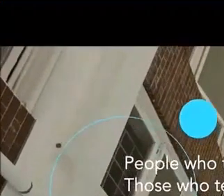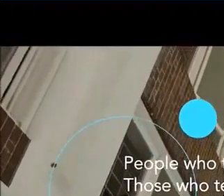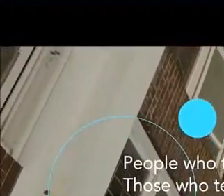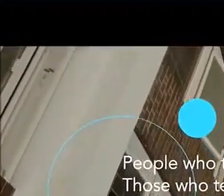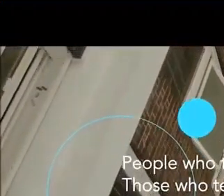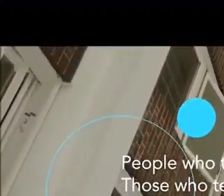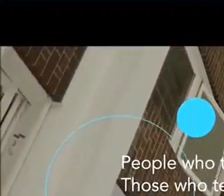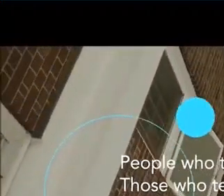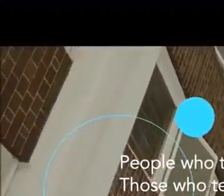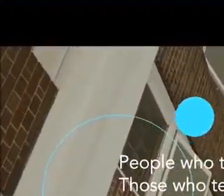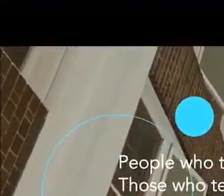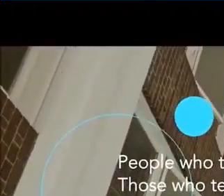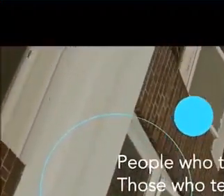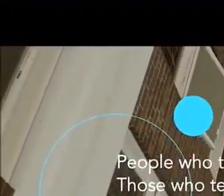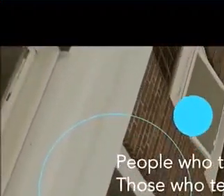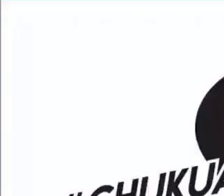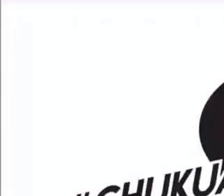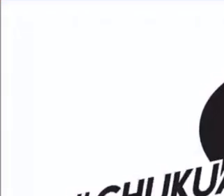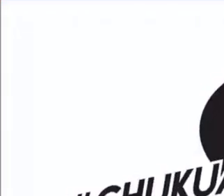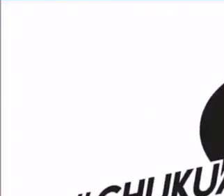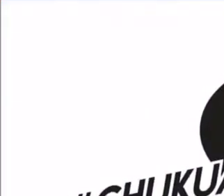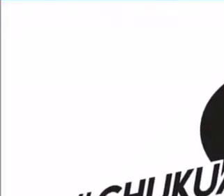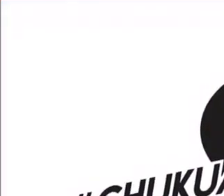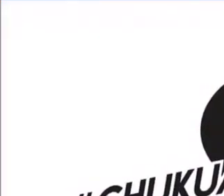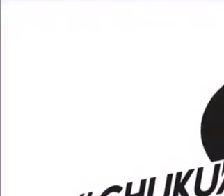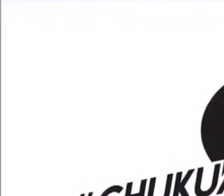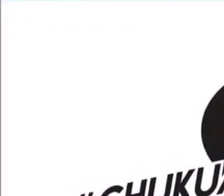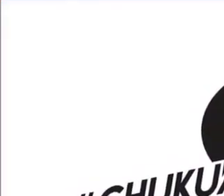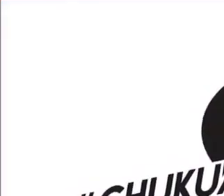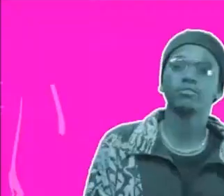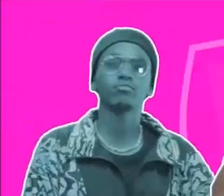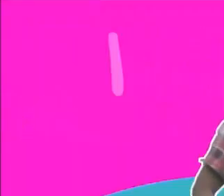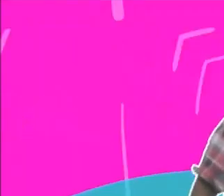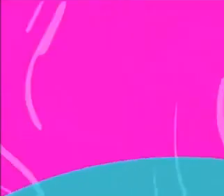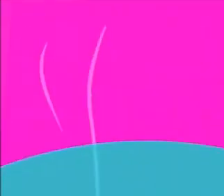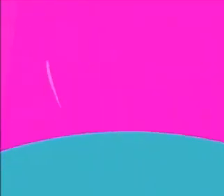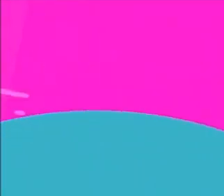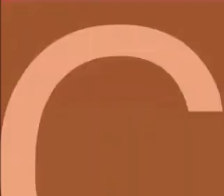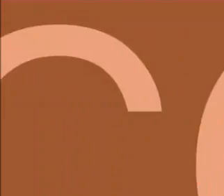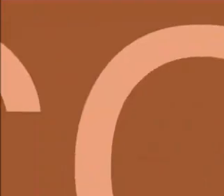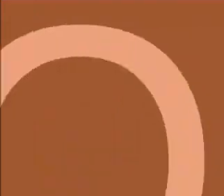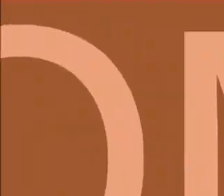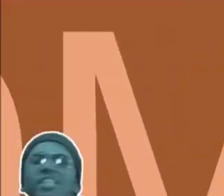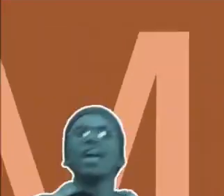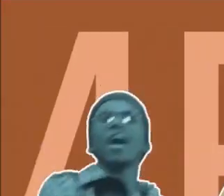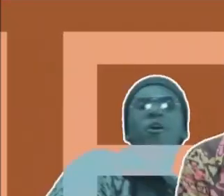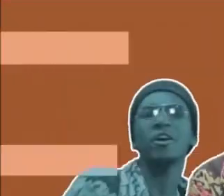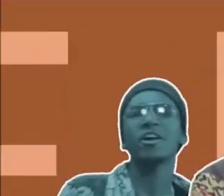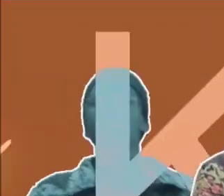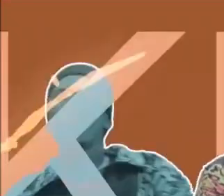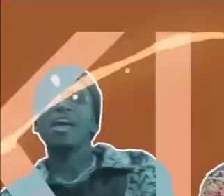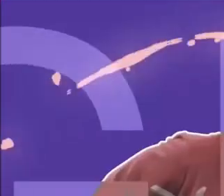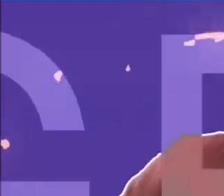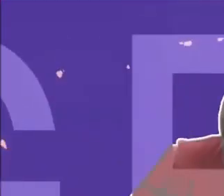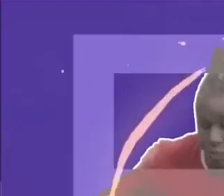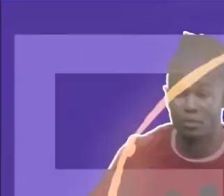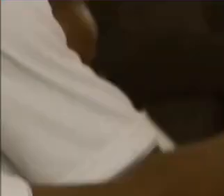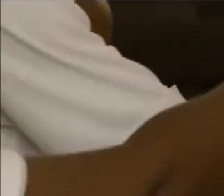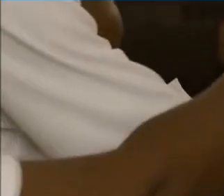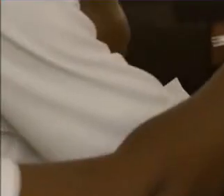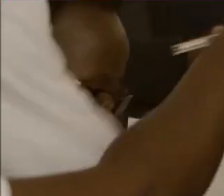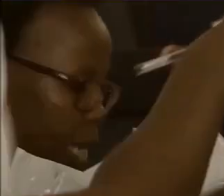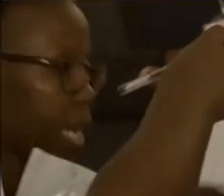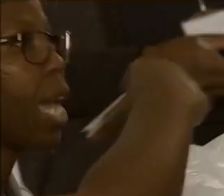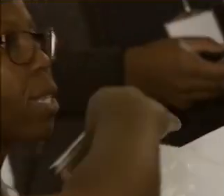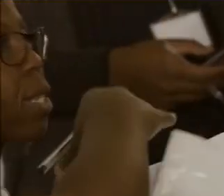yourself. We think the Chukua Selfie campaign will speak to young men and trigger them to get checked. We have to ensure that